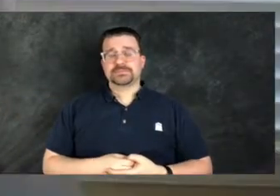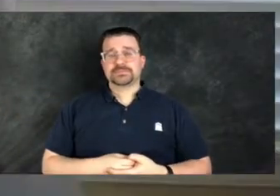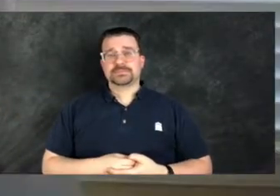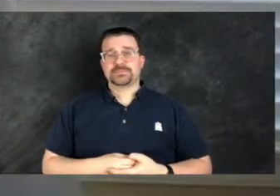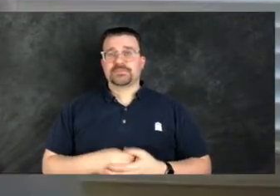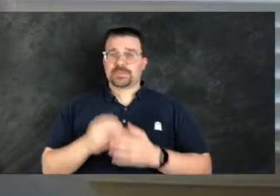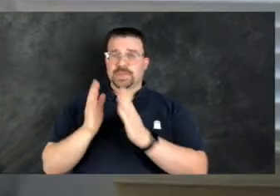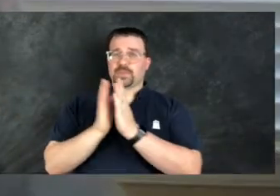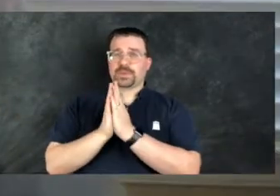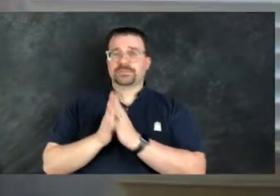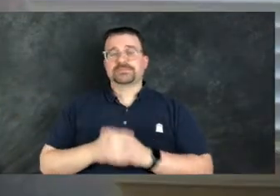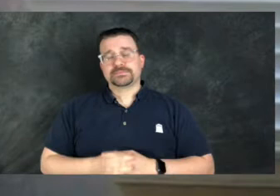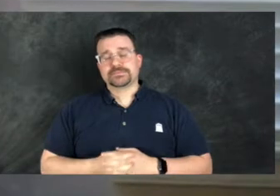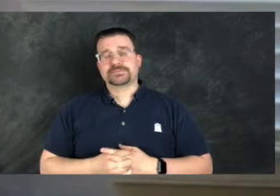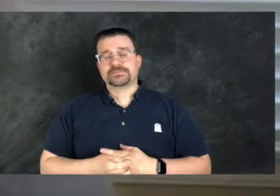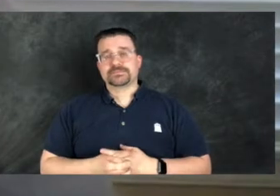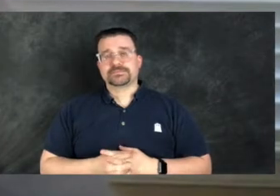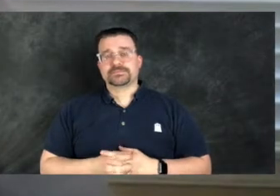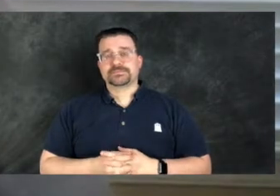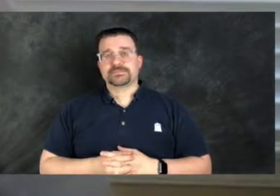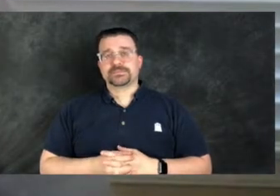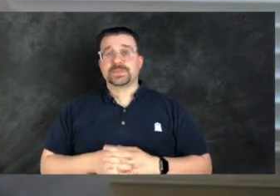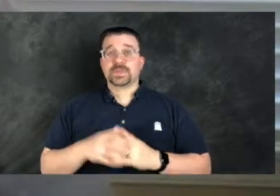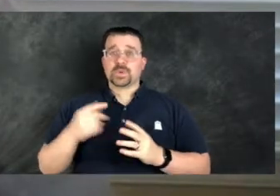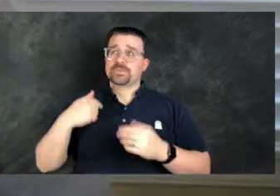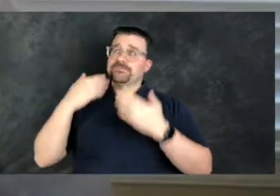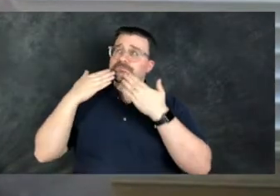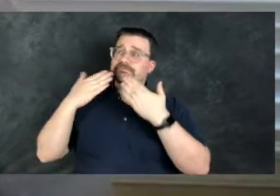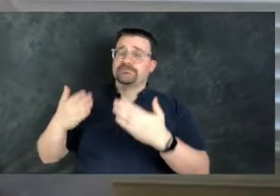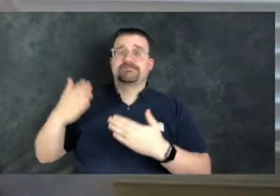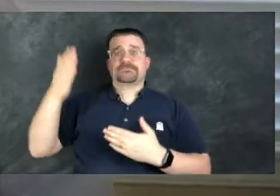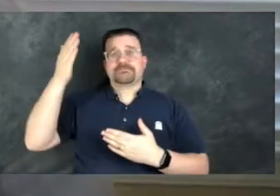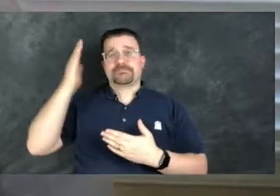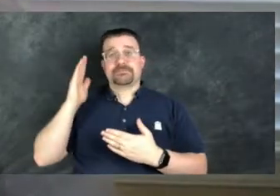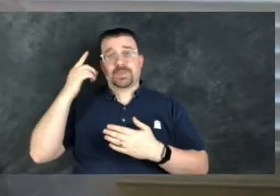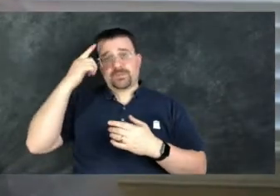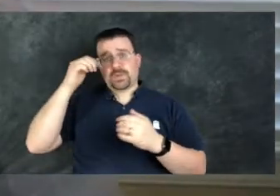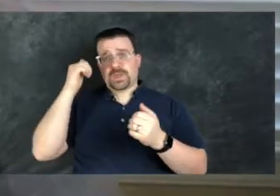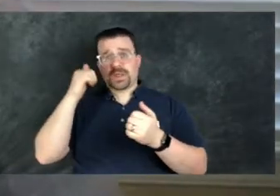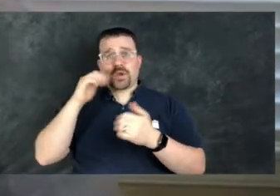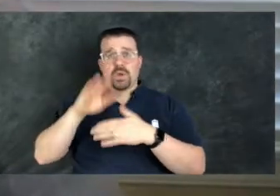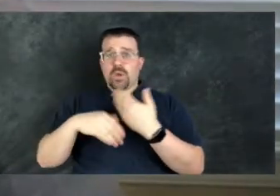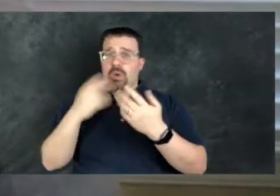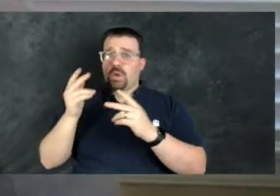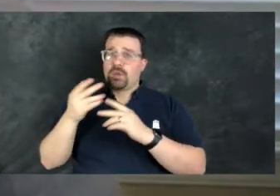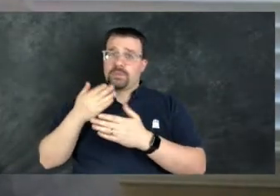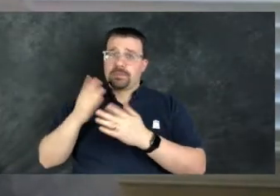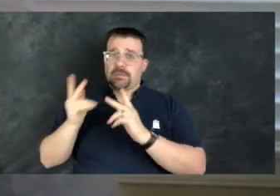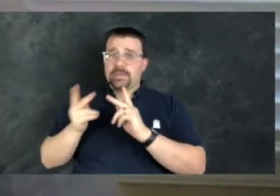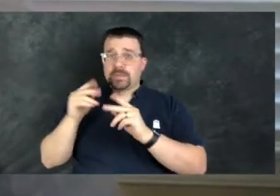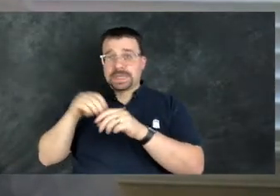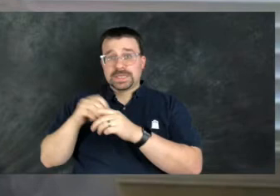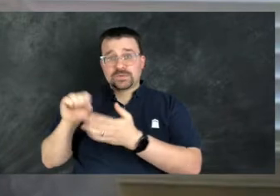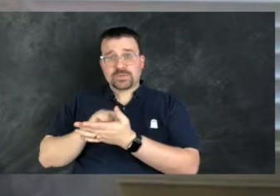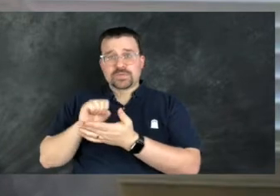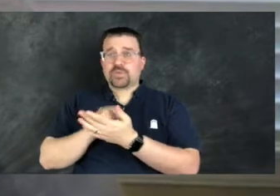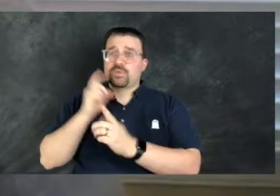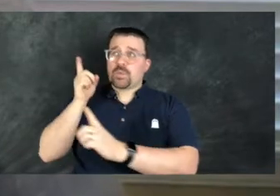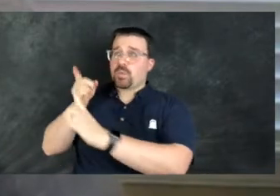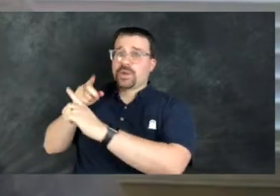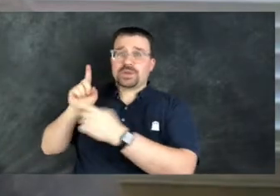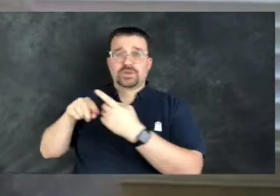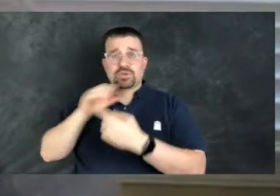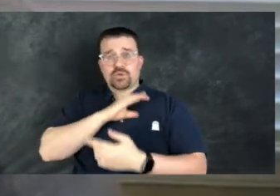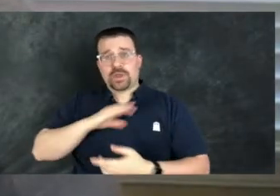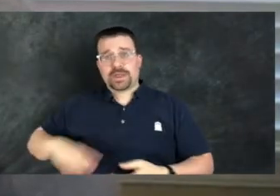Let us pray. We thank you, O God, for all those in Scripture who have pointed to Christ,